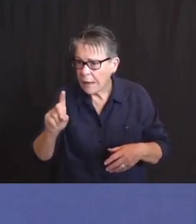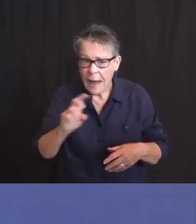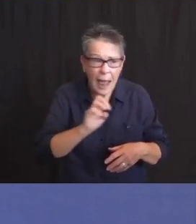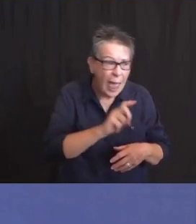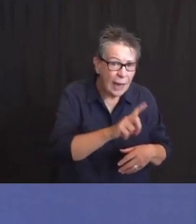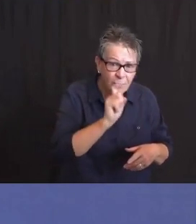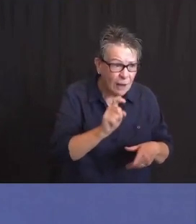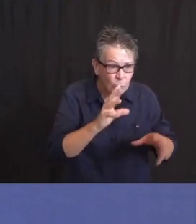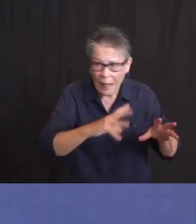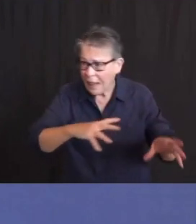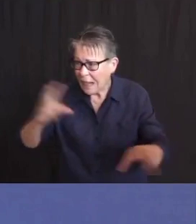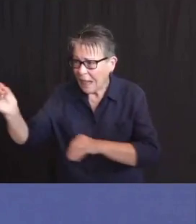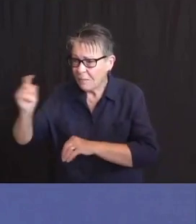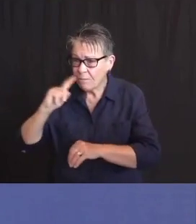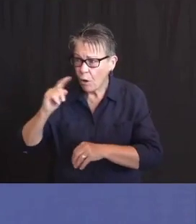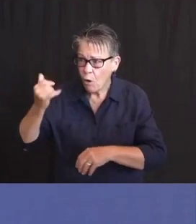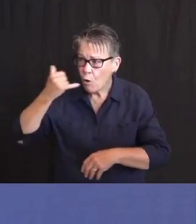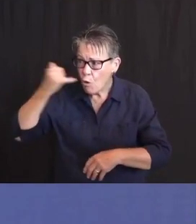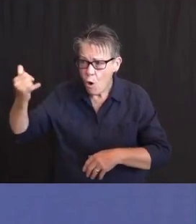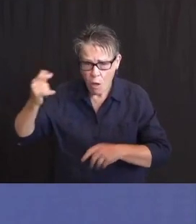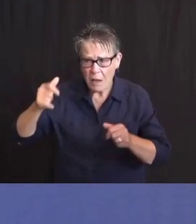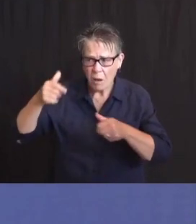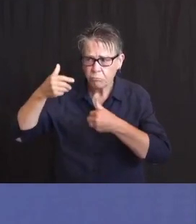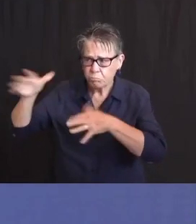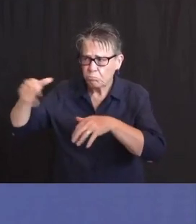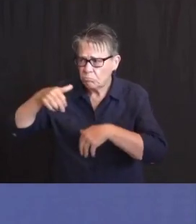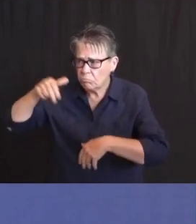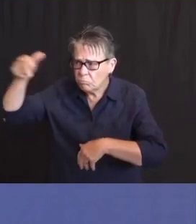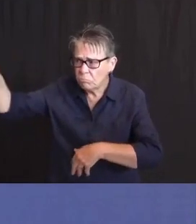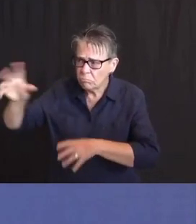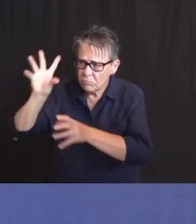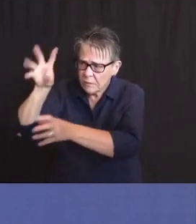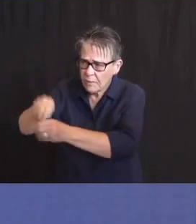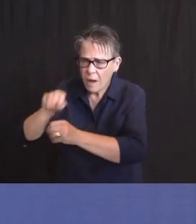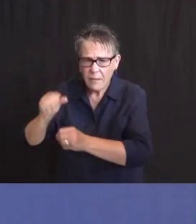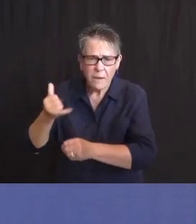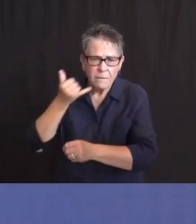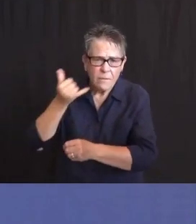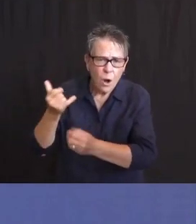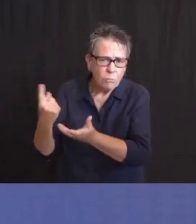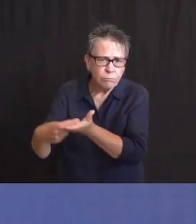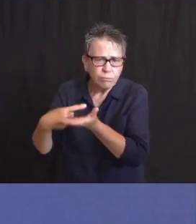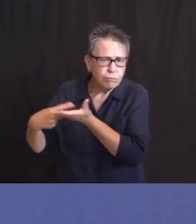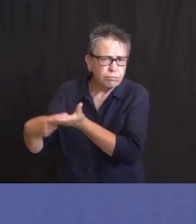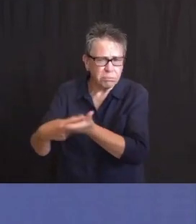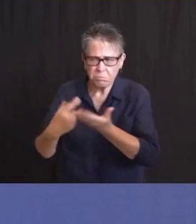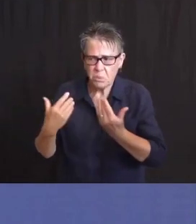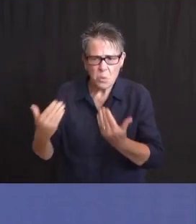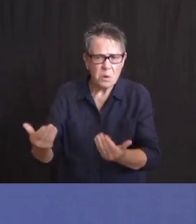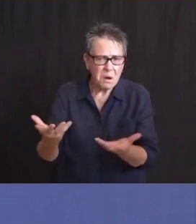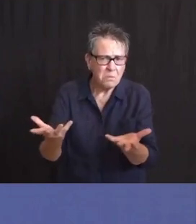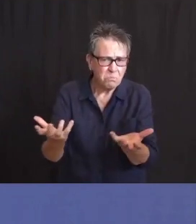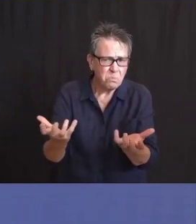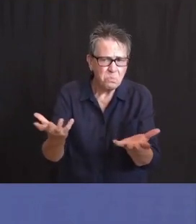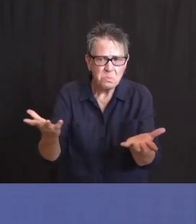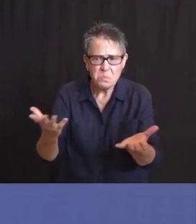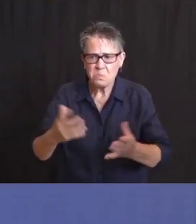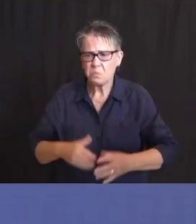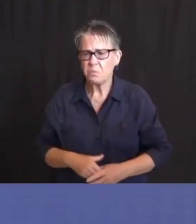Gov. So thank you. Thank you all. I think we'll start over here. Where's Mahan? We're going to